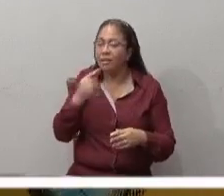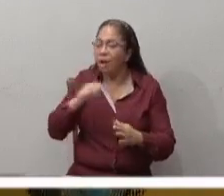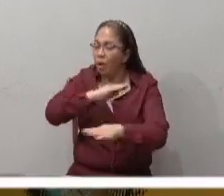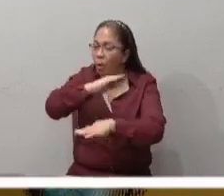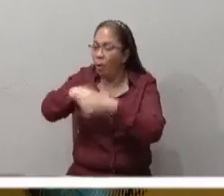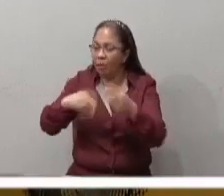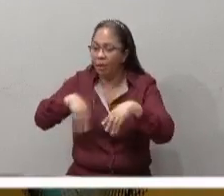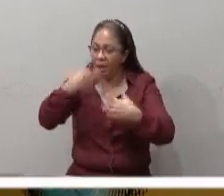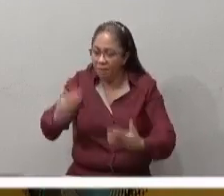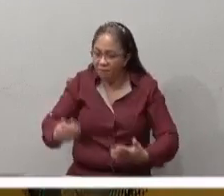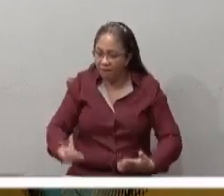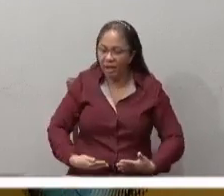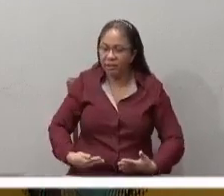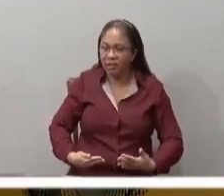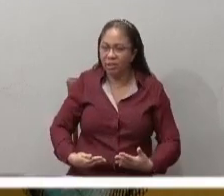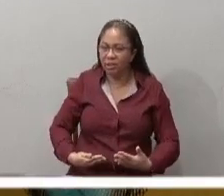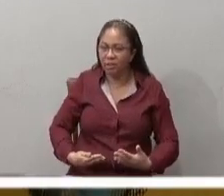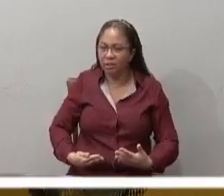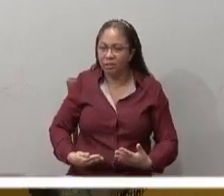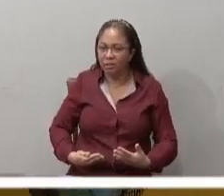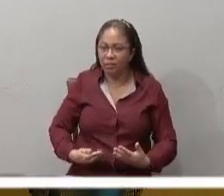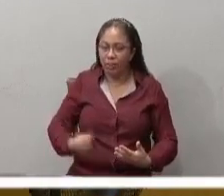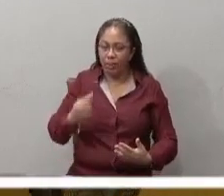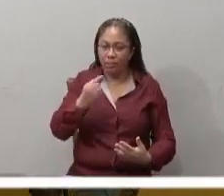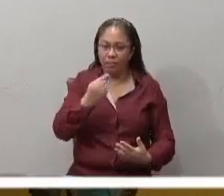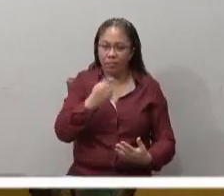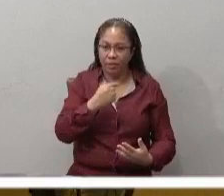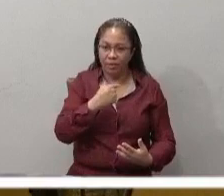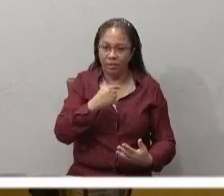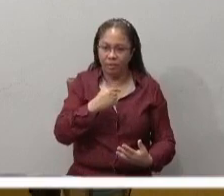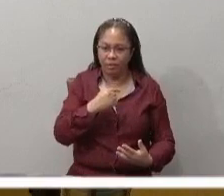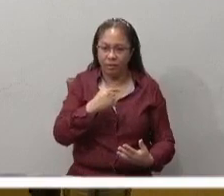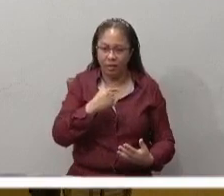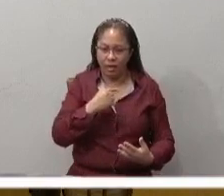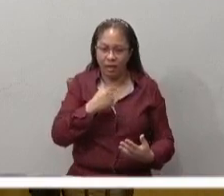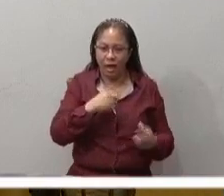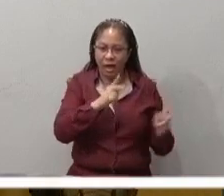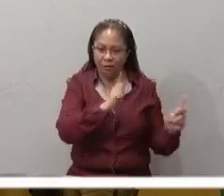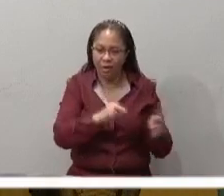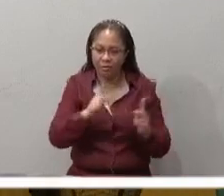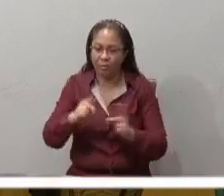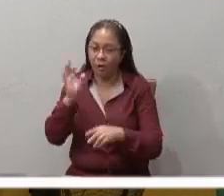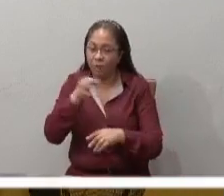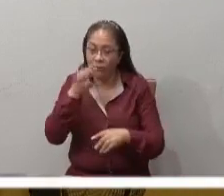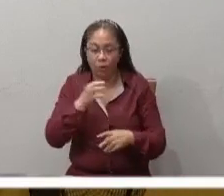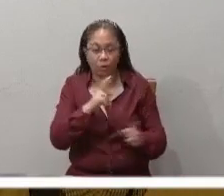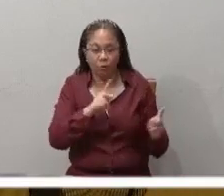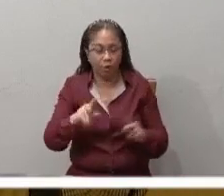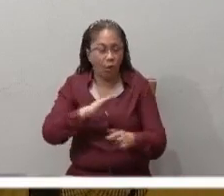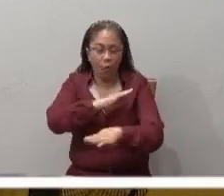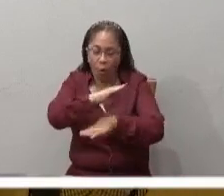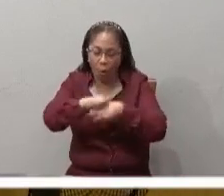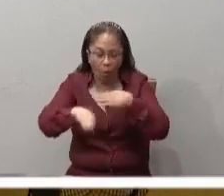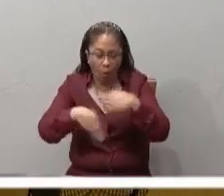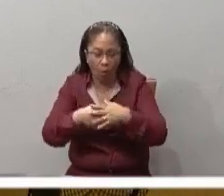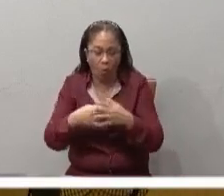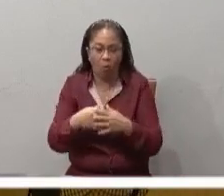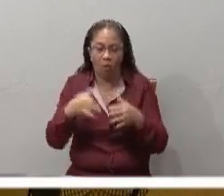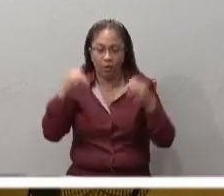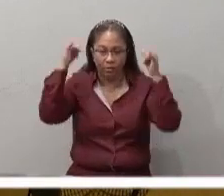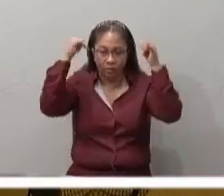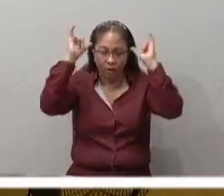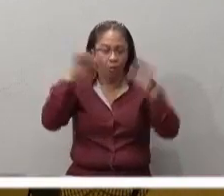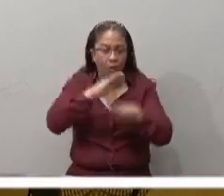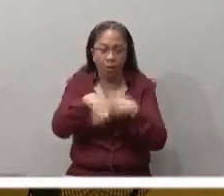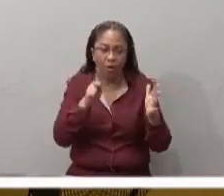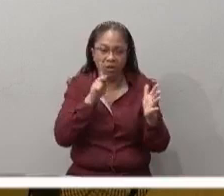been invited,' he said, 'that I have my banquet all prepared. My oxen and fatted